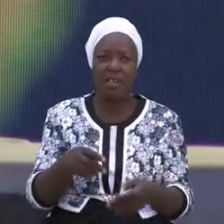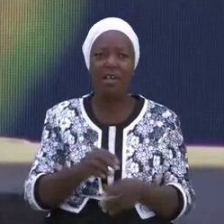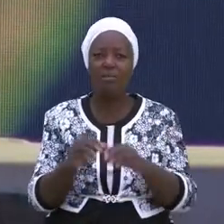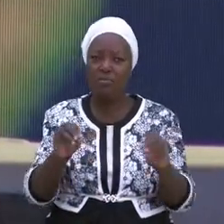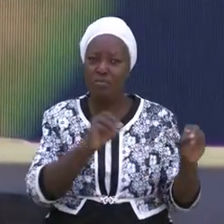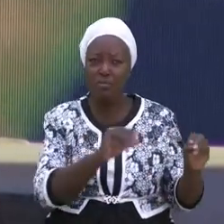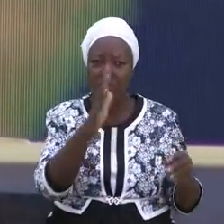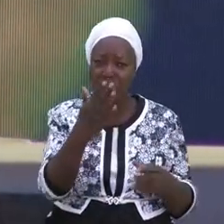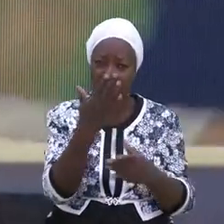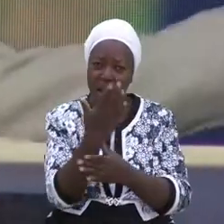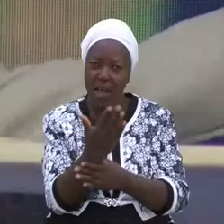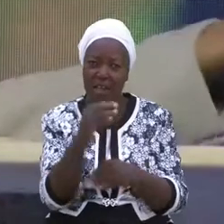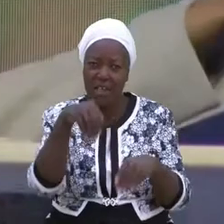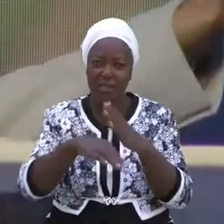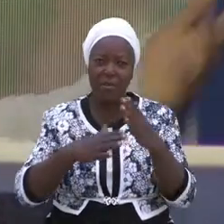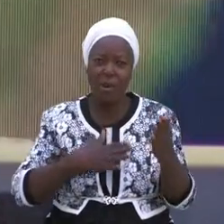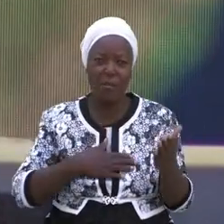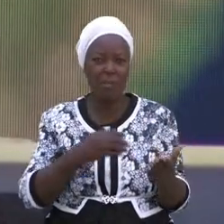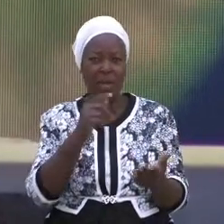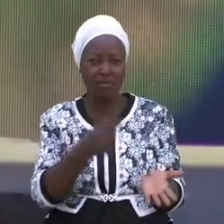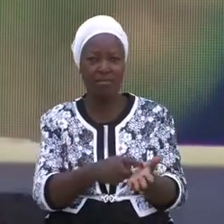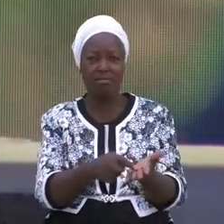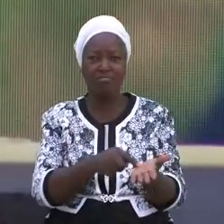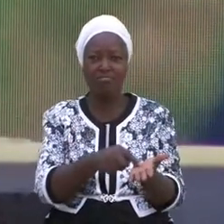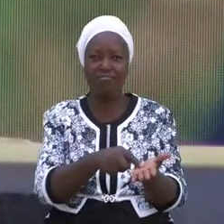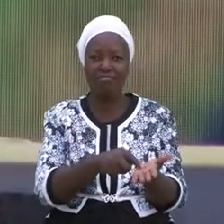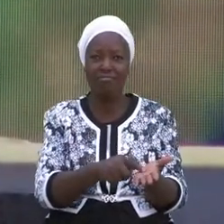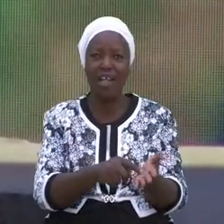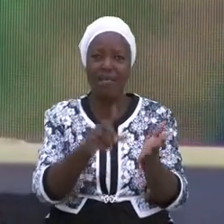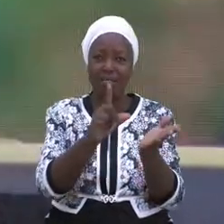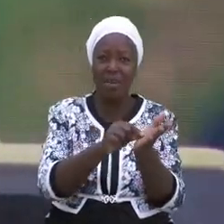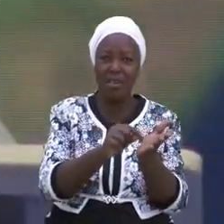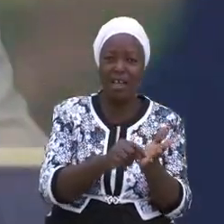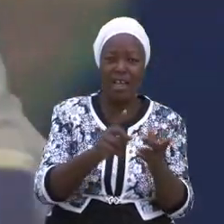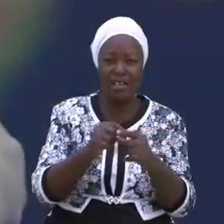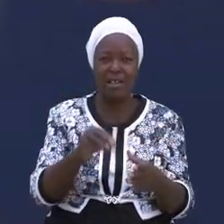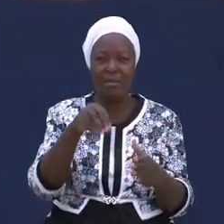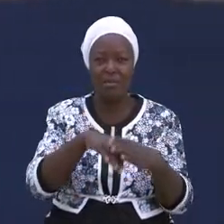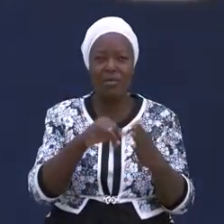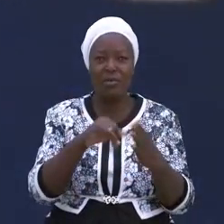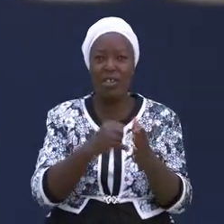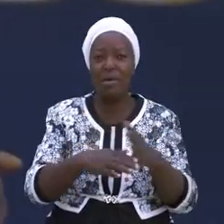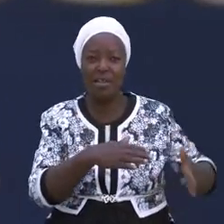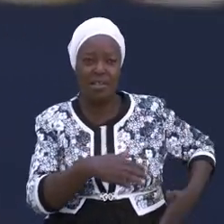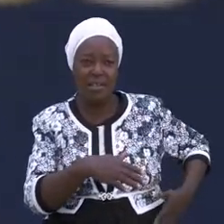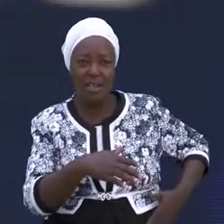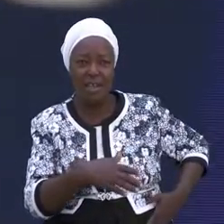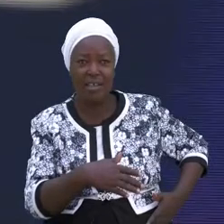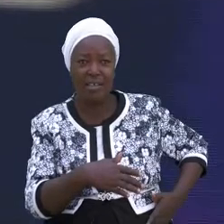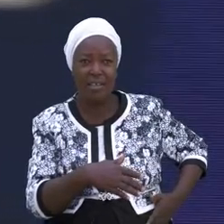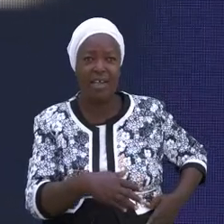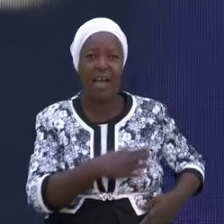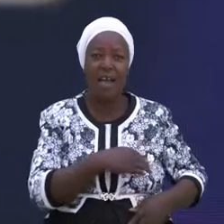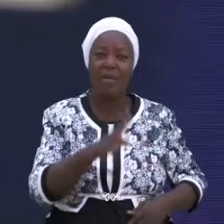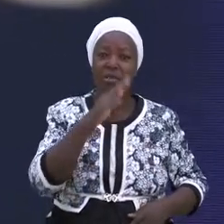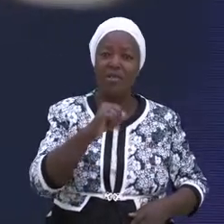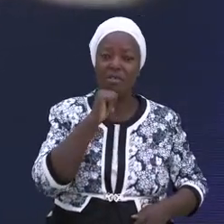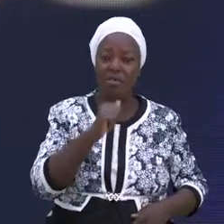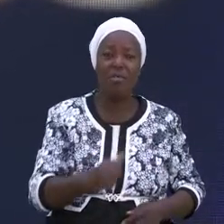thy hand, and thrust it into my side, and be not faithless,